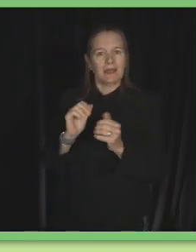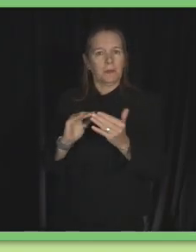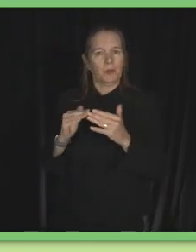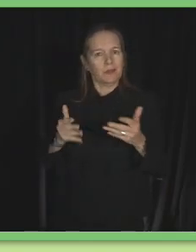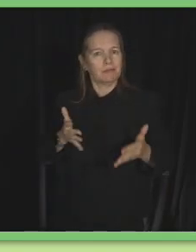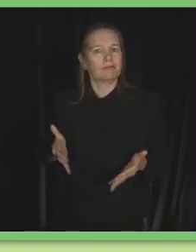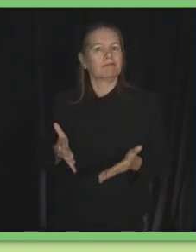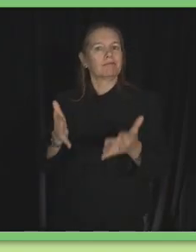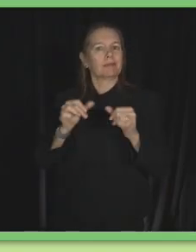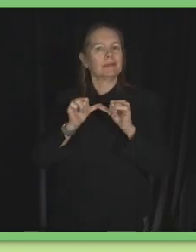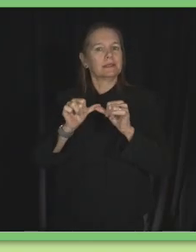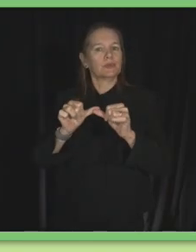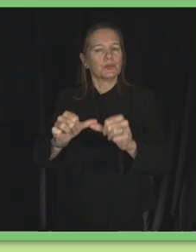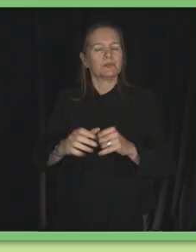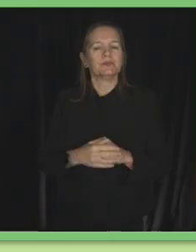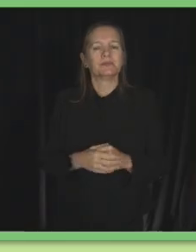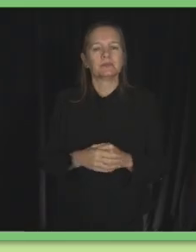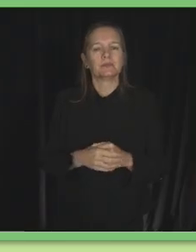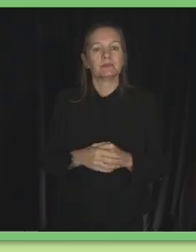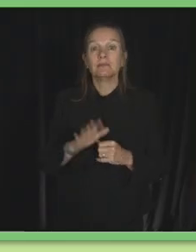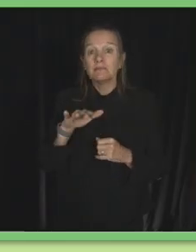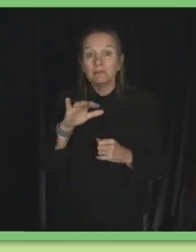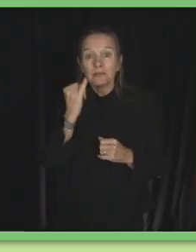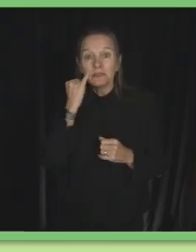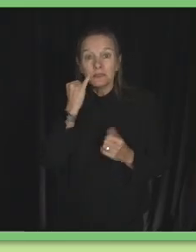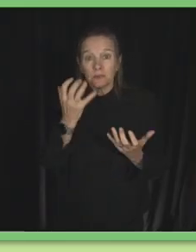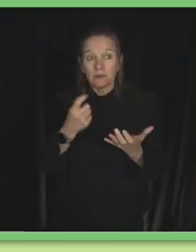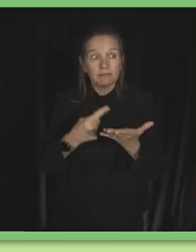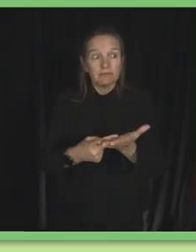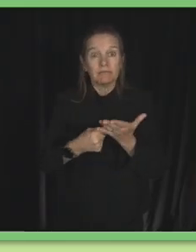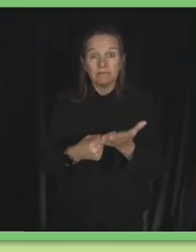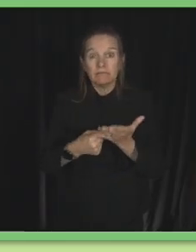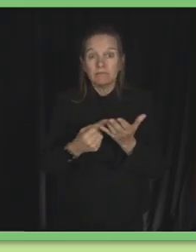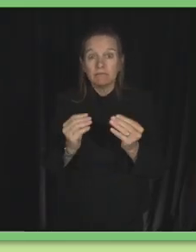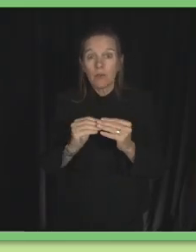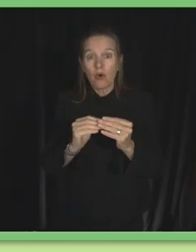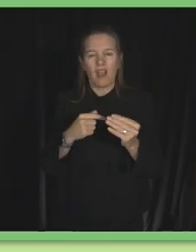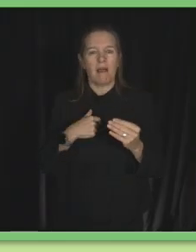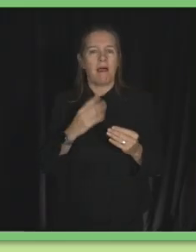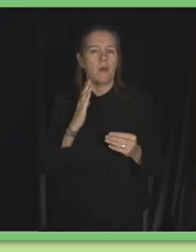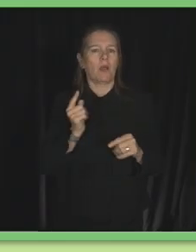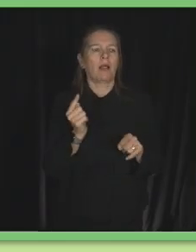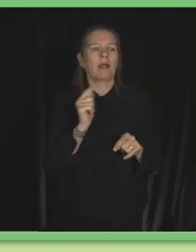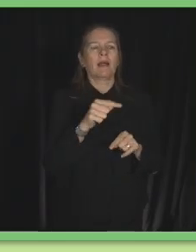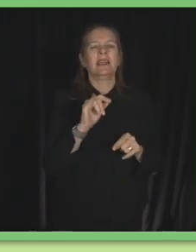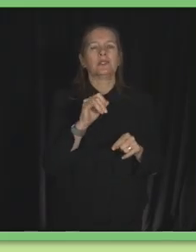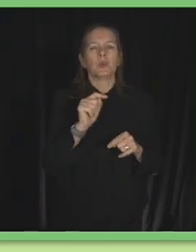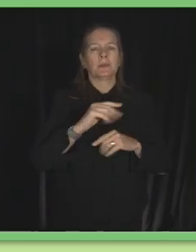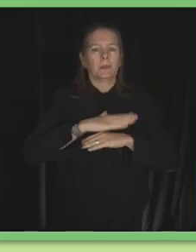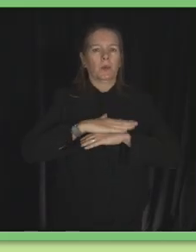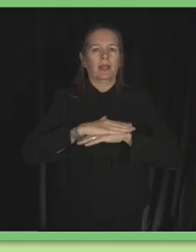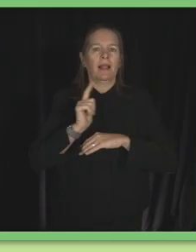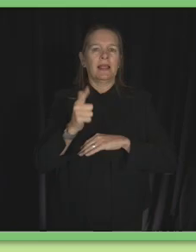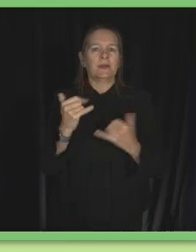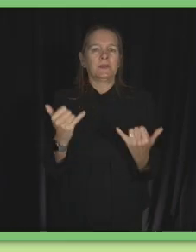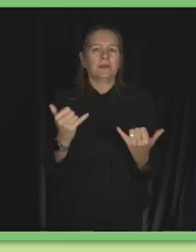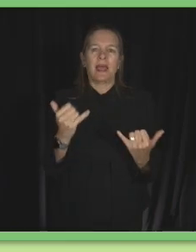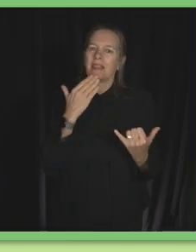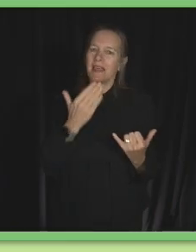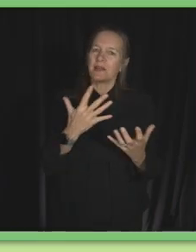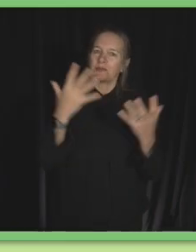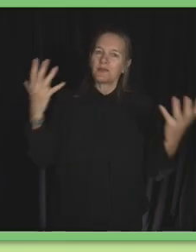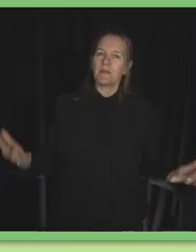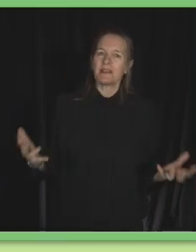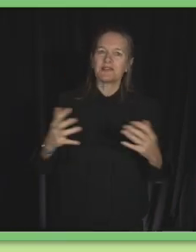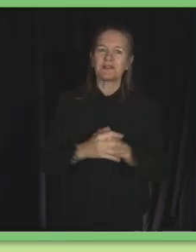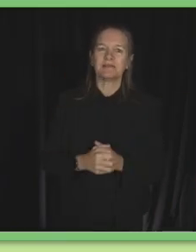forward. If you would like to talk more, I will be at the Intuit booth later today. Thank you so much.